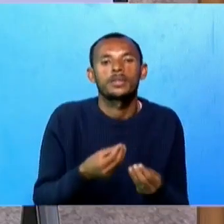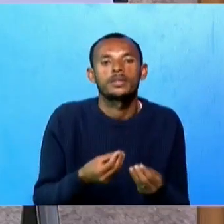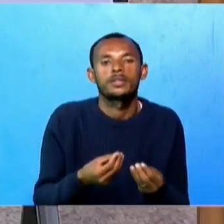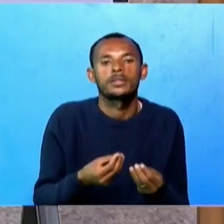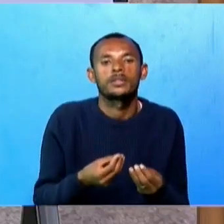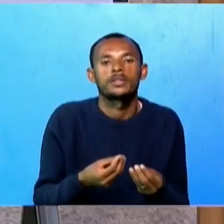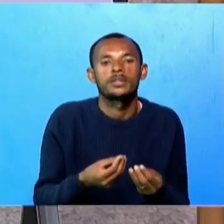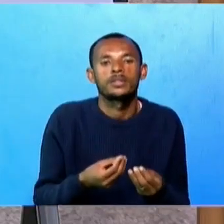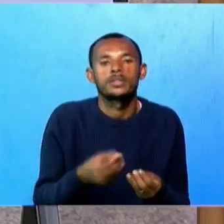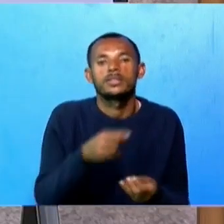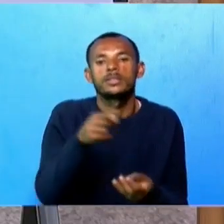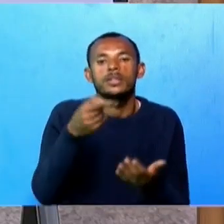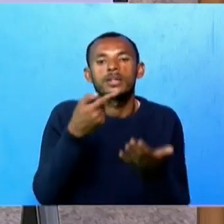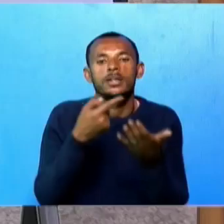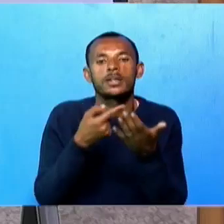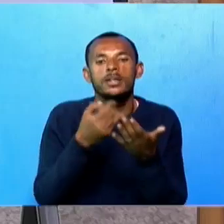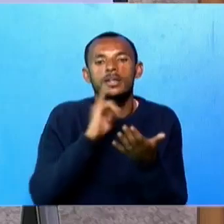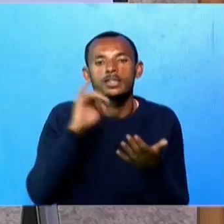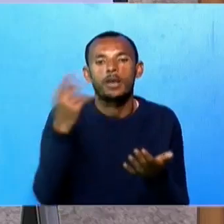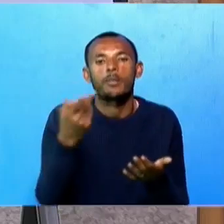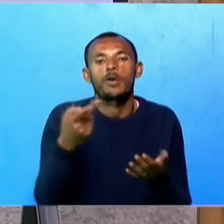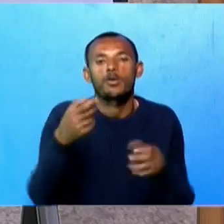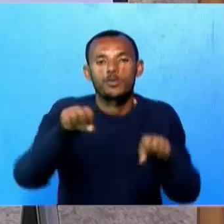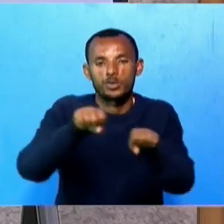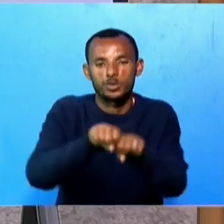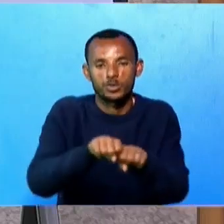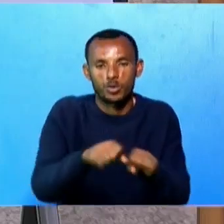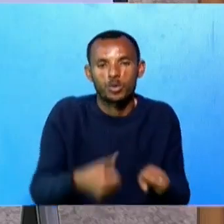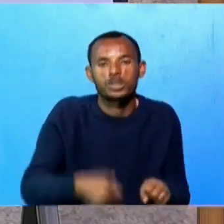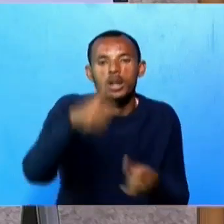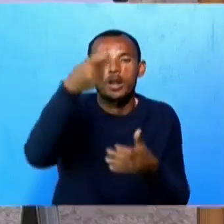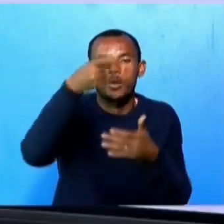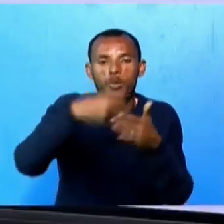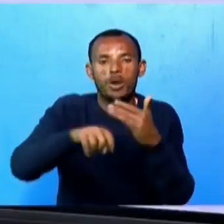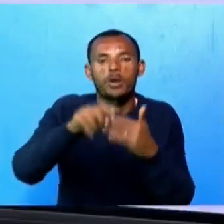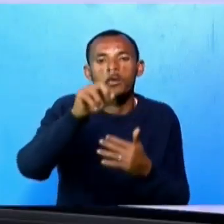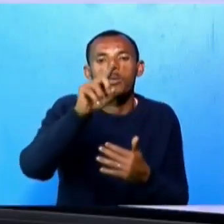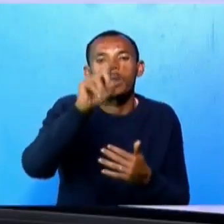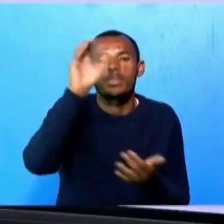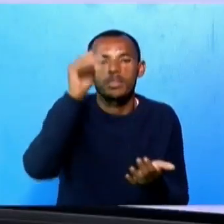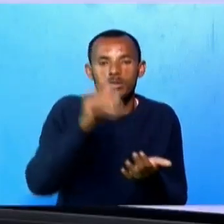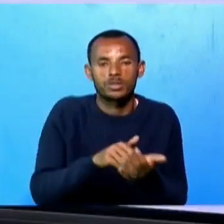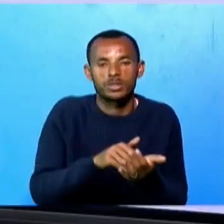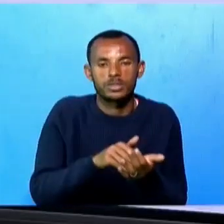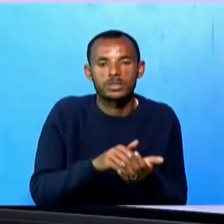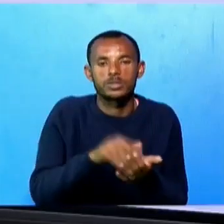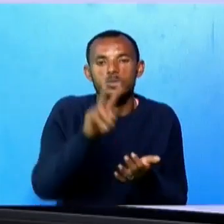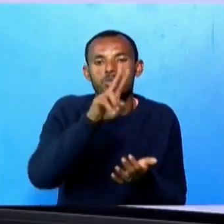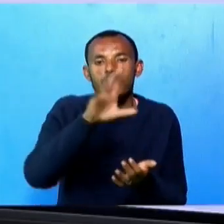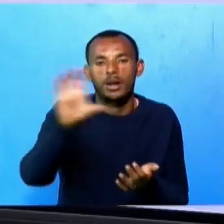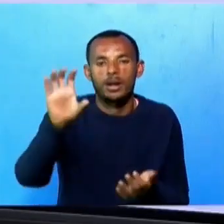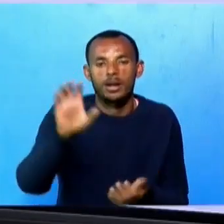is a pair of shoes originally costs per 1,200.